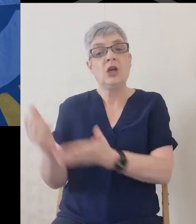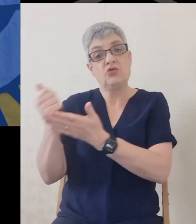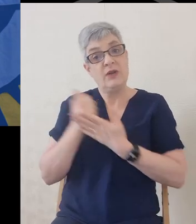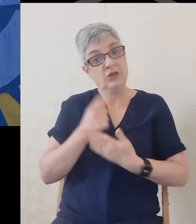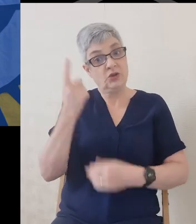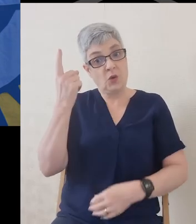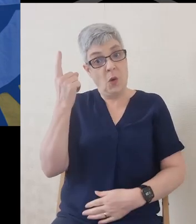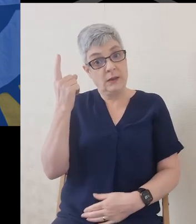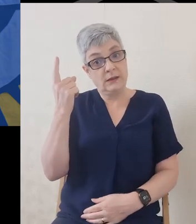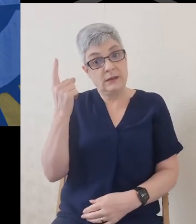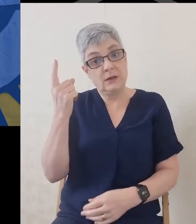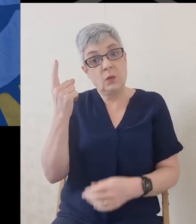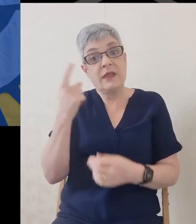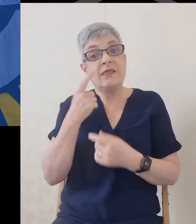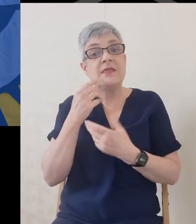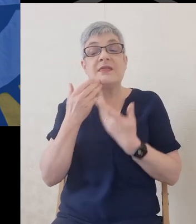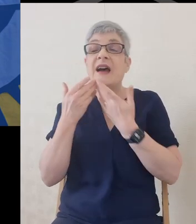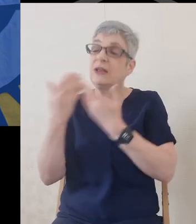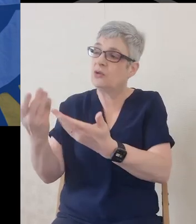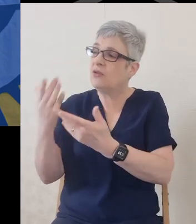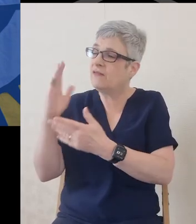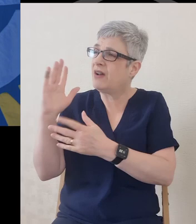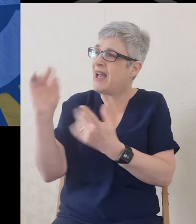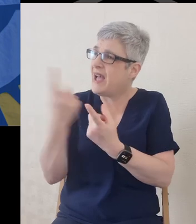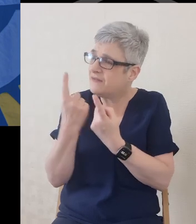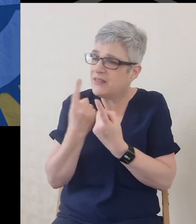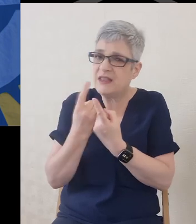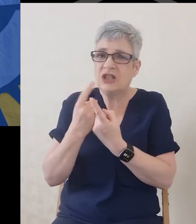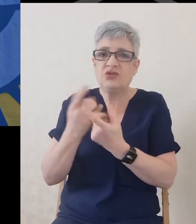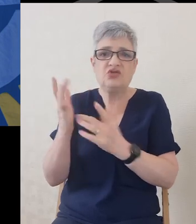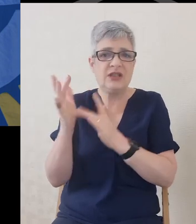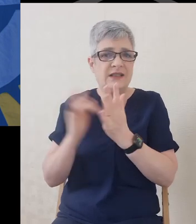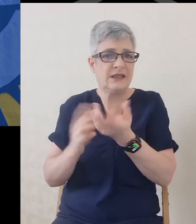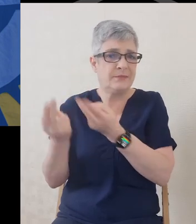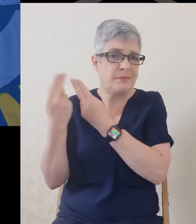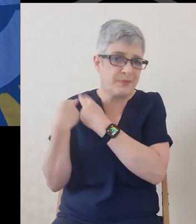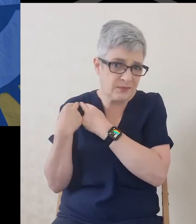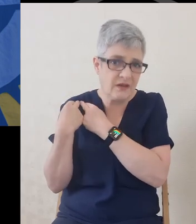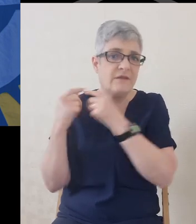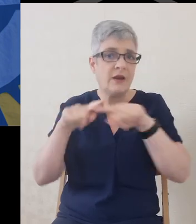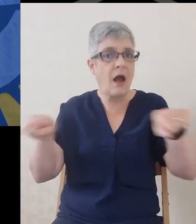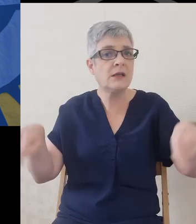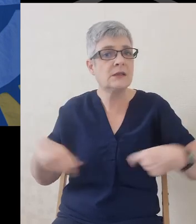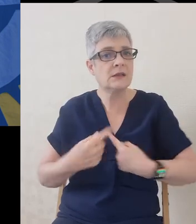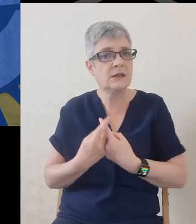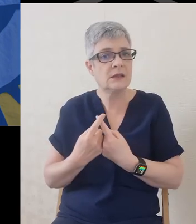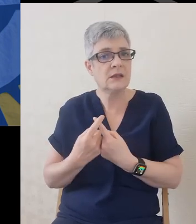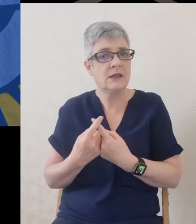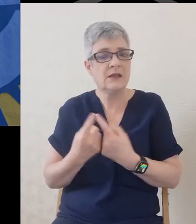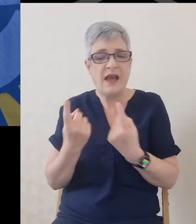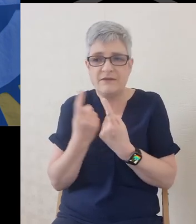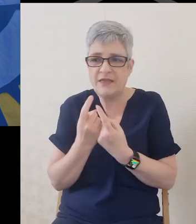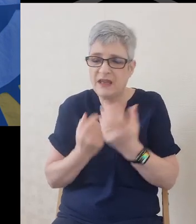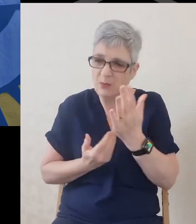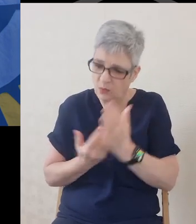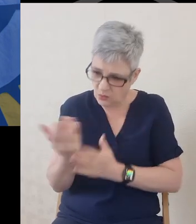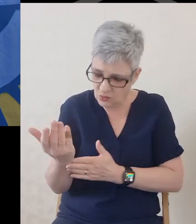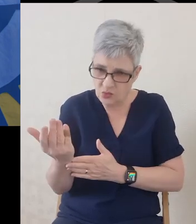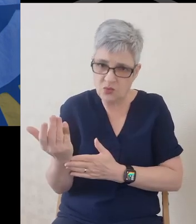Gracious God, we thank you for all that Jesus bore for us, all that Jesus went through on our